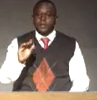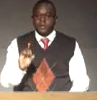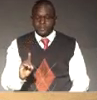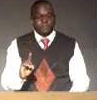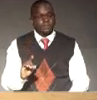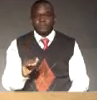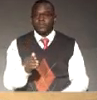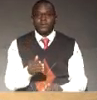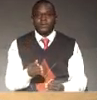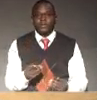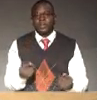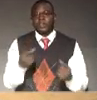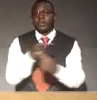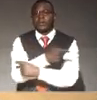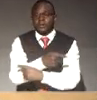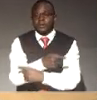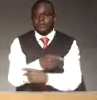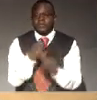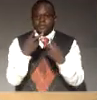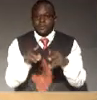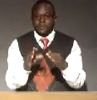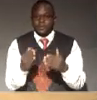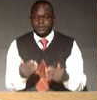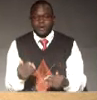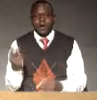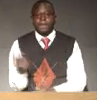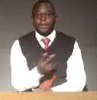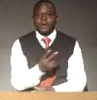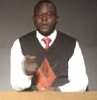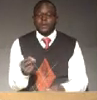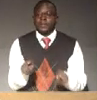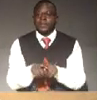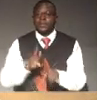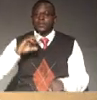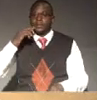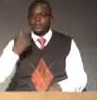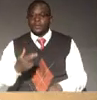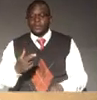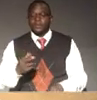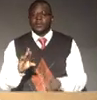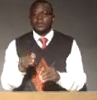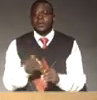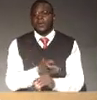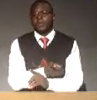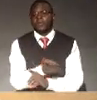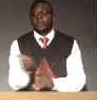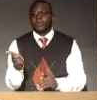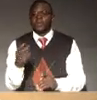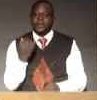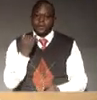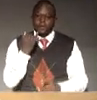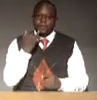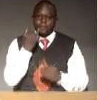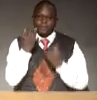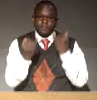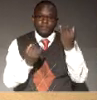was controversial from the onset. To both applicants and respondents, it was a divergence of views, with the latter